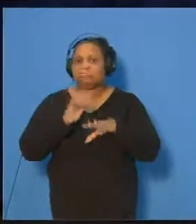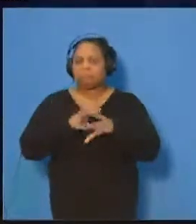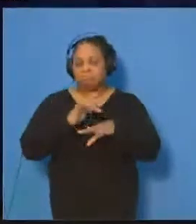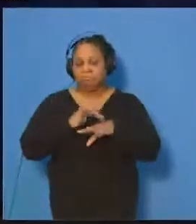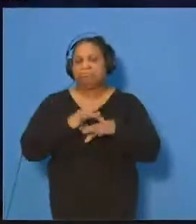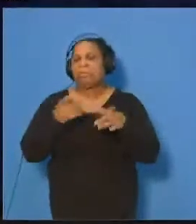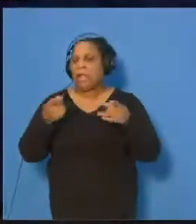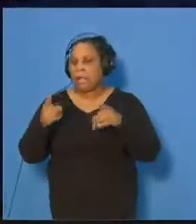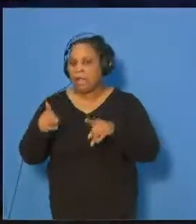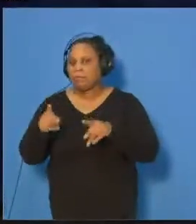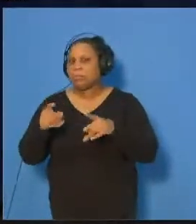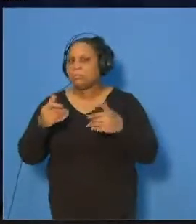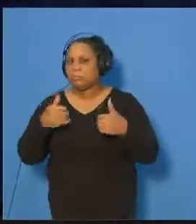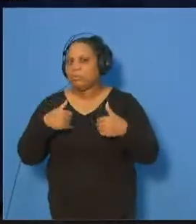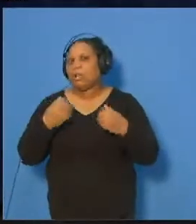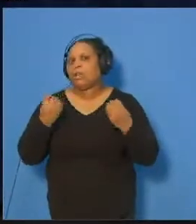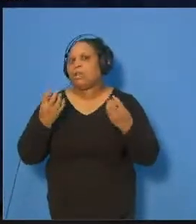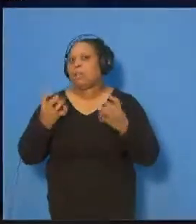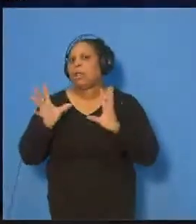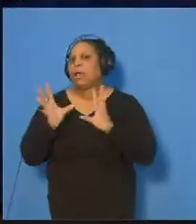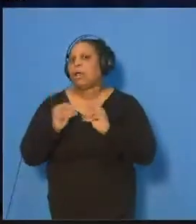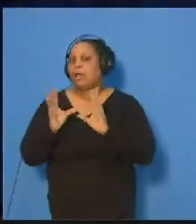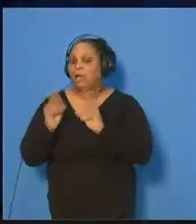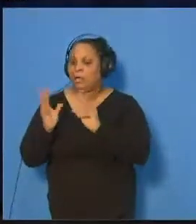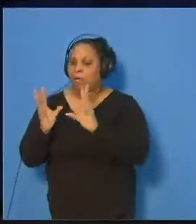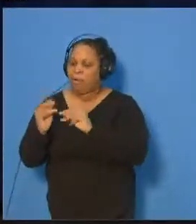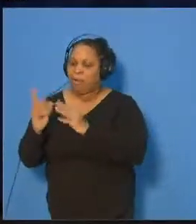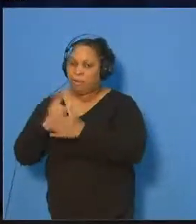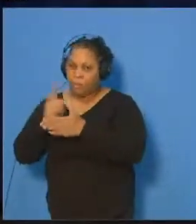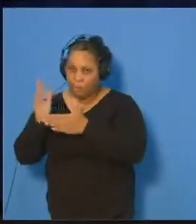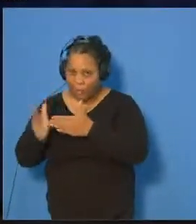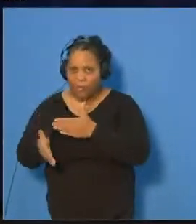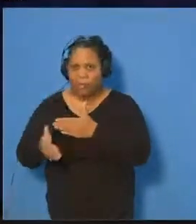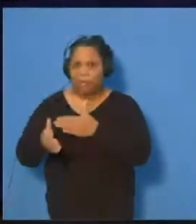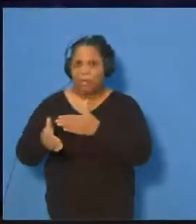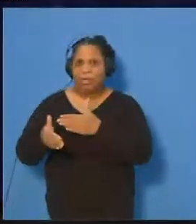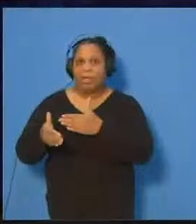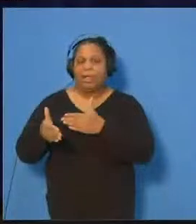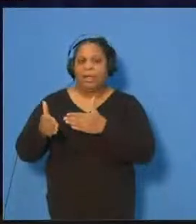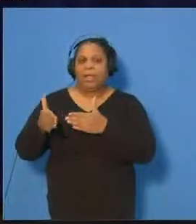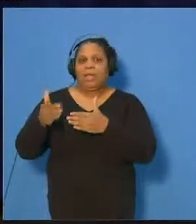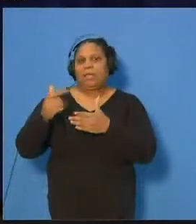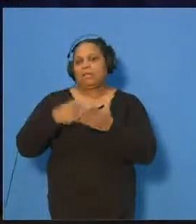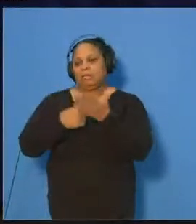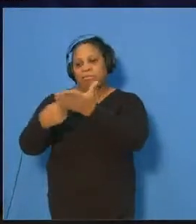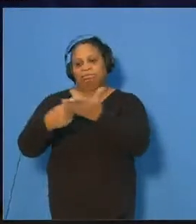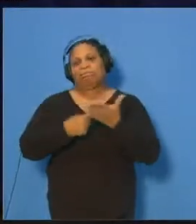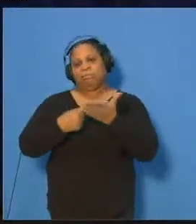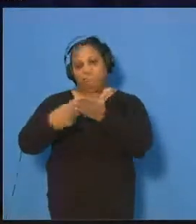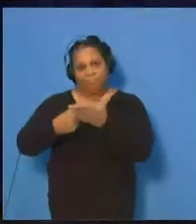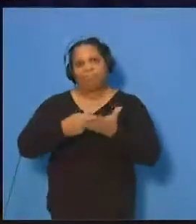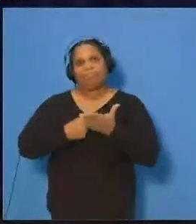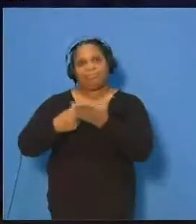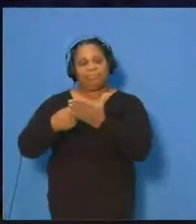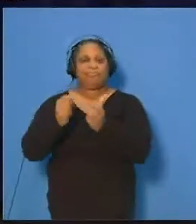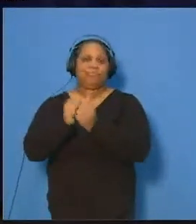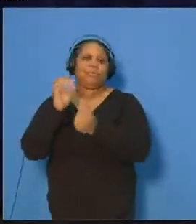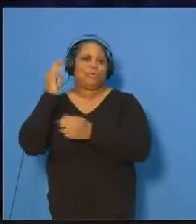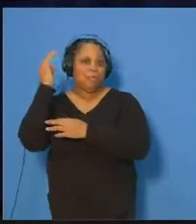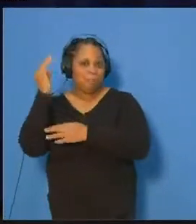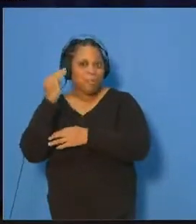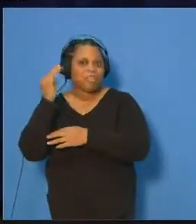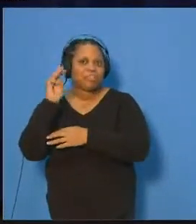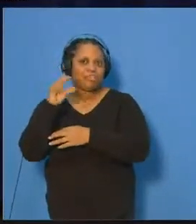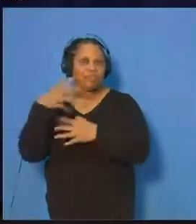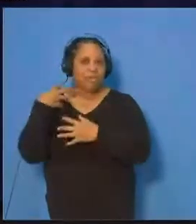earlier when I said that there's a lot of meetings that took place this weekend. So there were discussions between various officials with the Ministry of Health